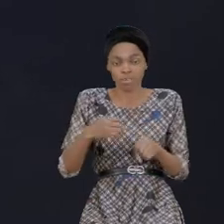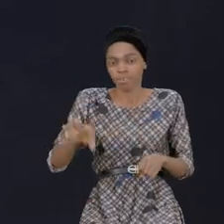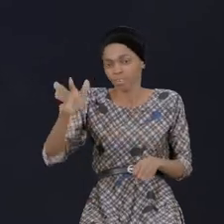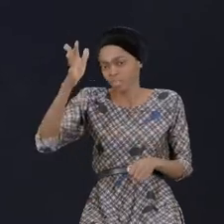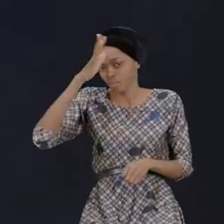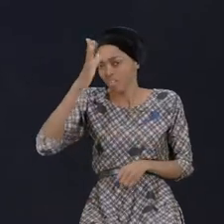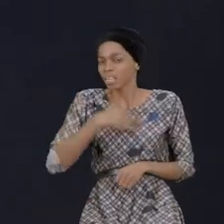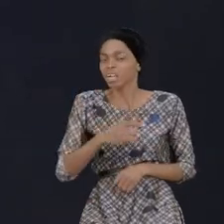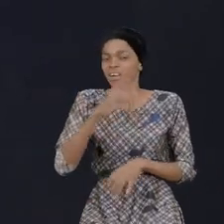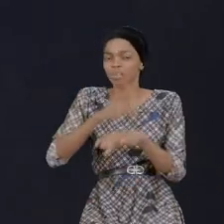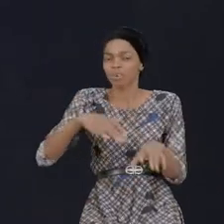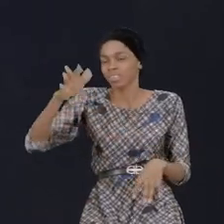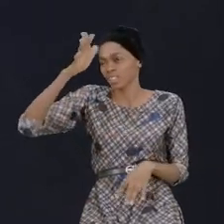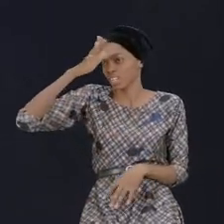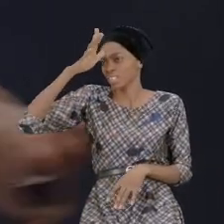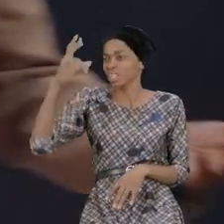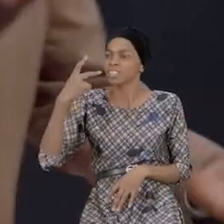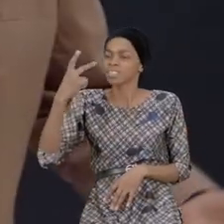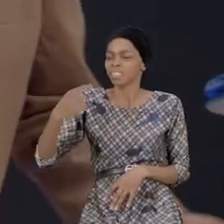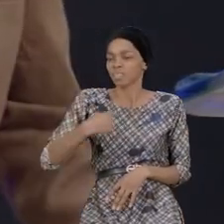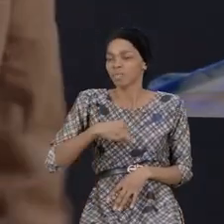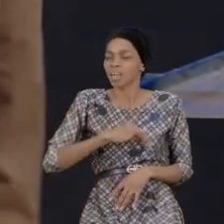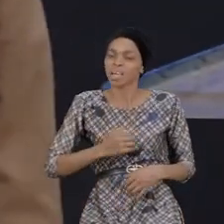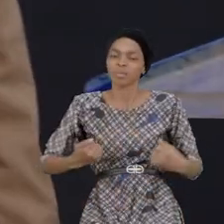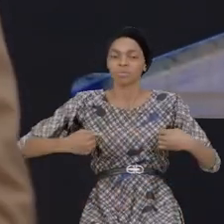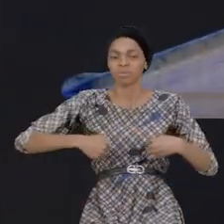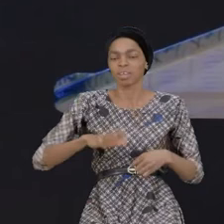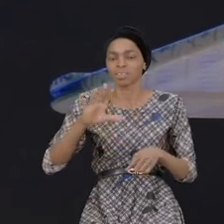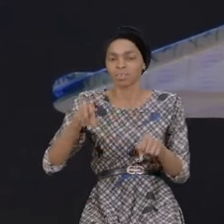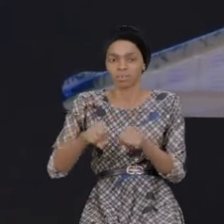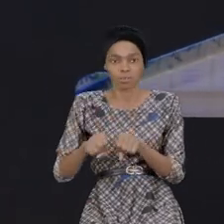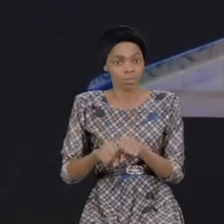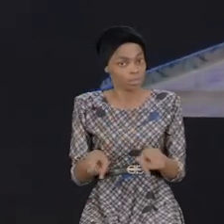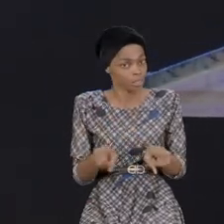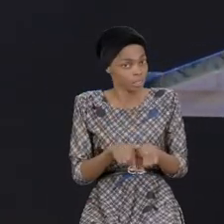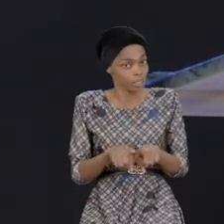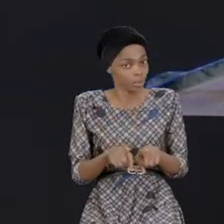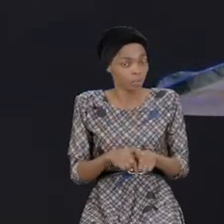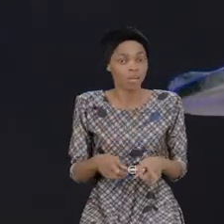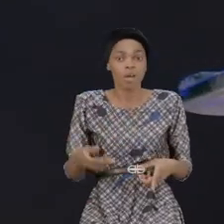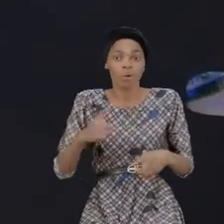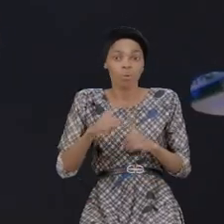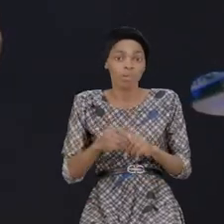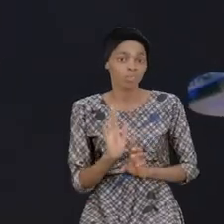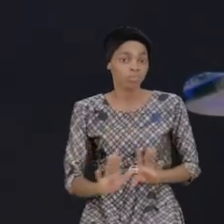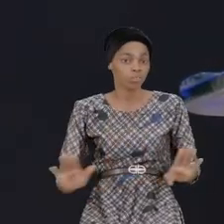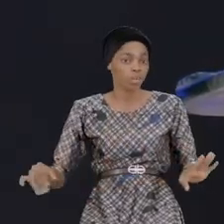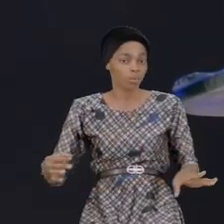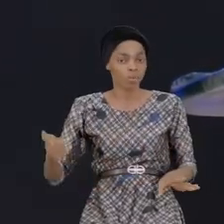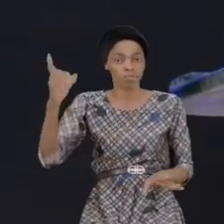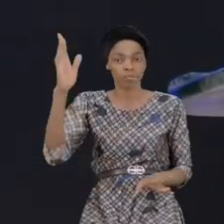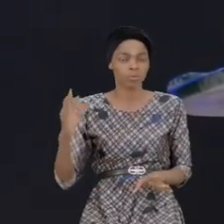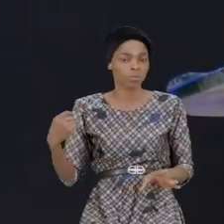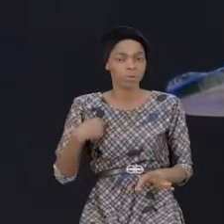at me. I am wearing your shoe." The same way, when we're children of God, we're so happy that we can